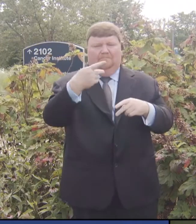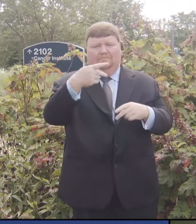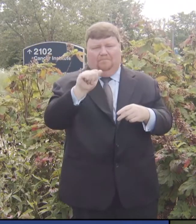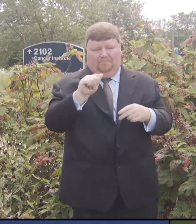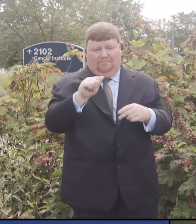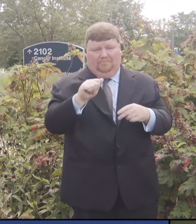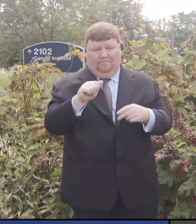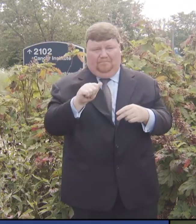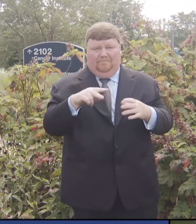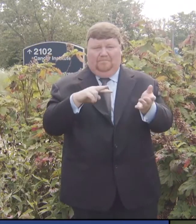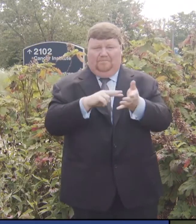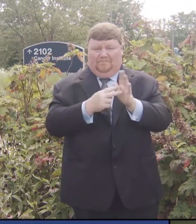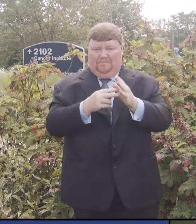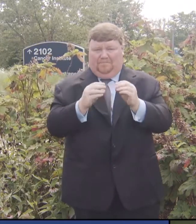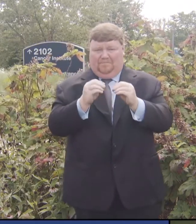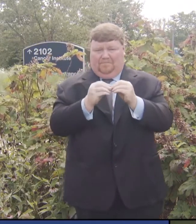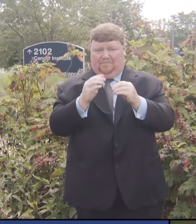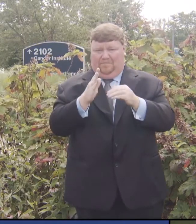is out of